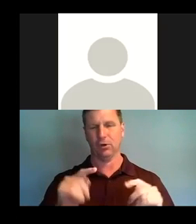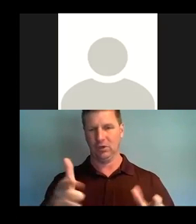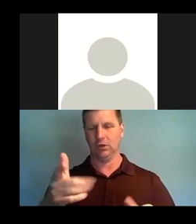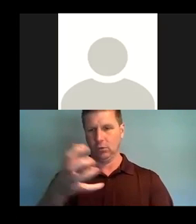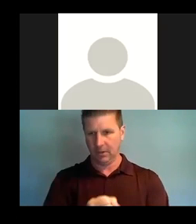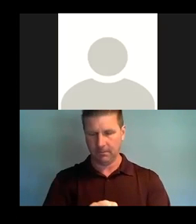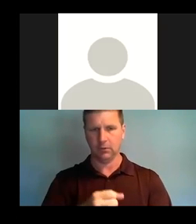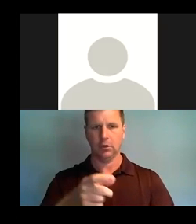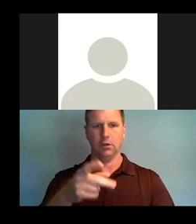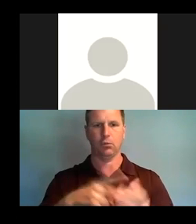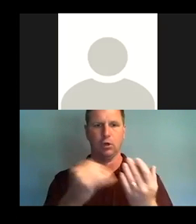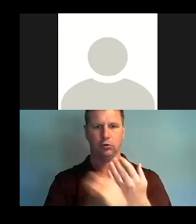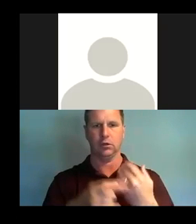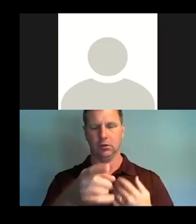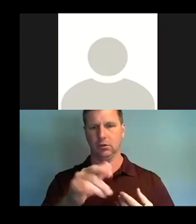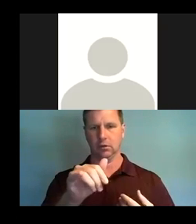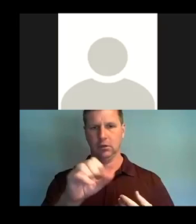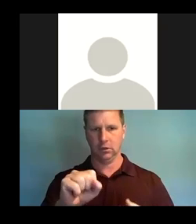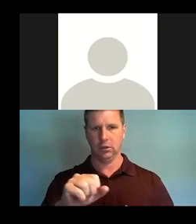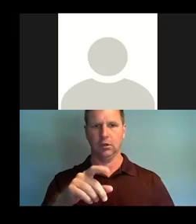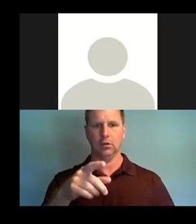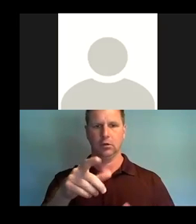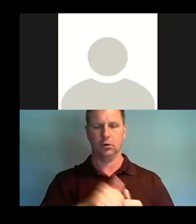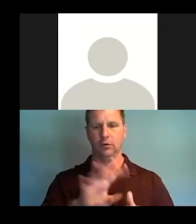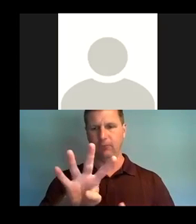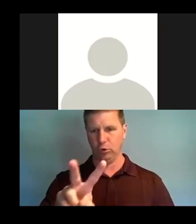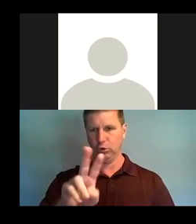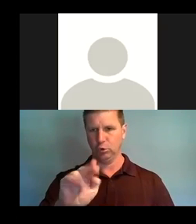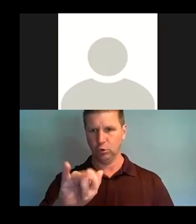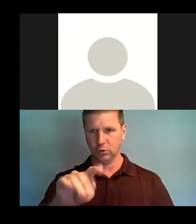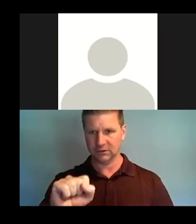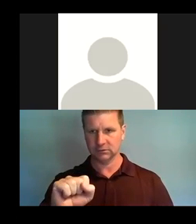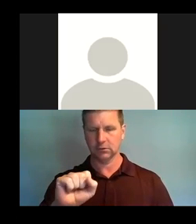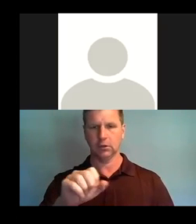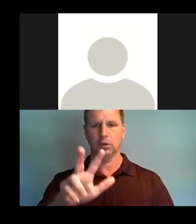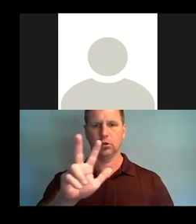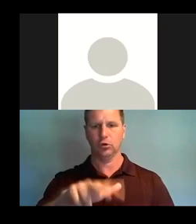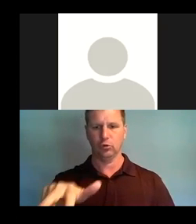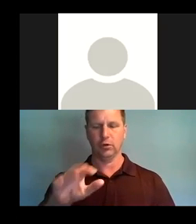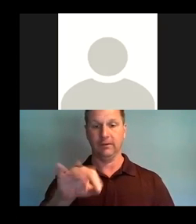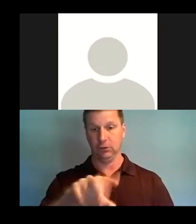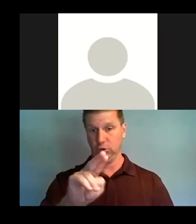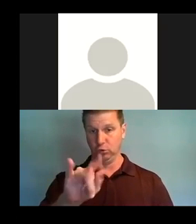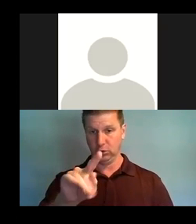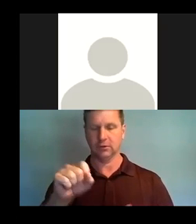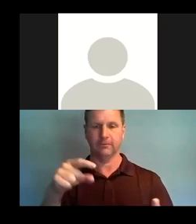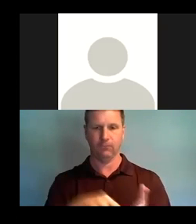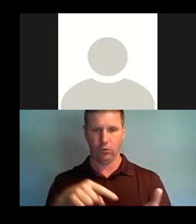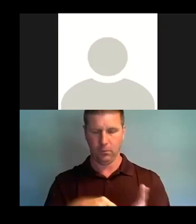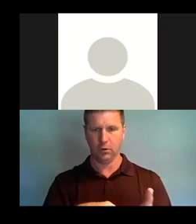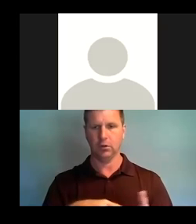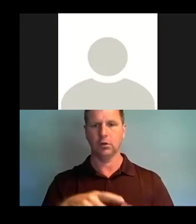recap of the project, this is a mixed use project with 42 units of housing. 33 of these units are affordable. There's